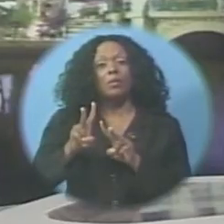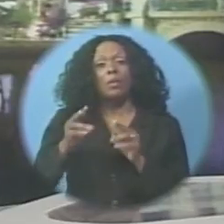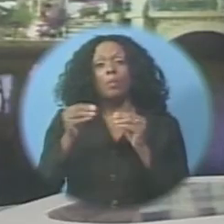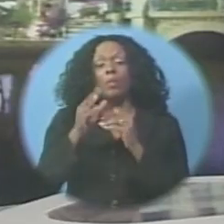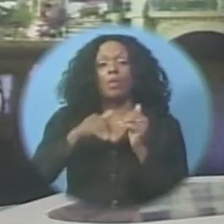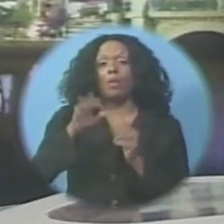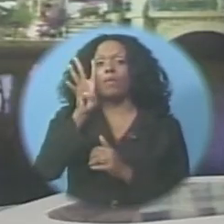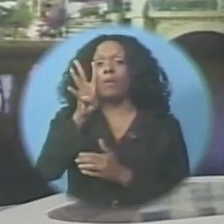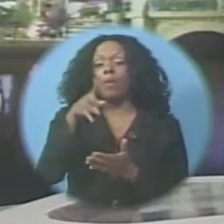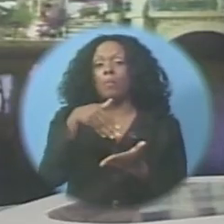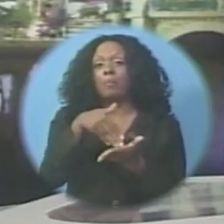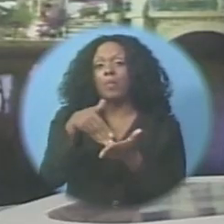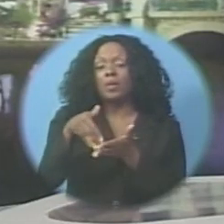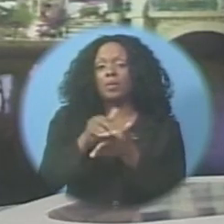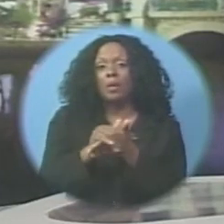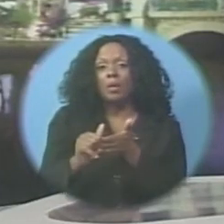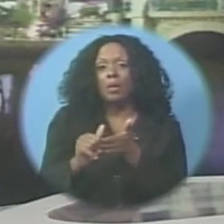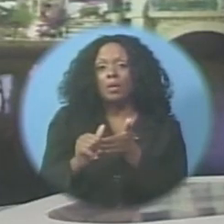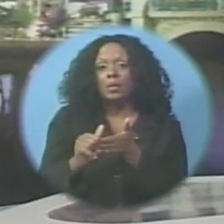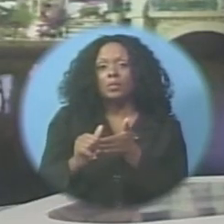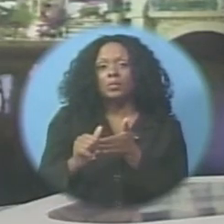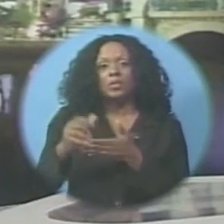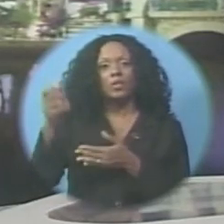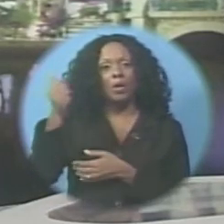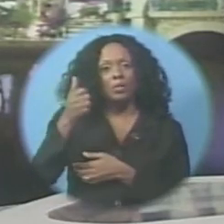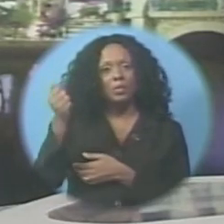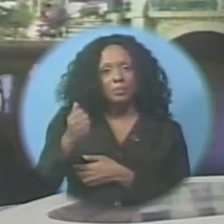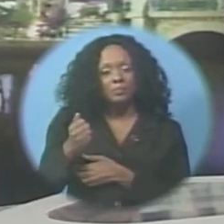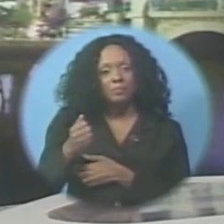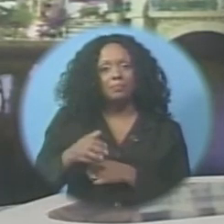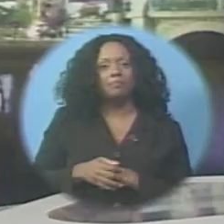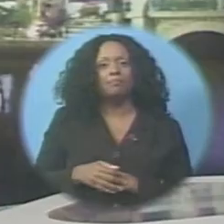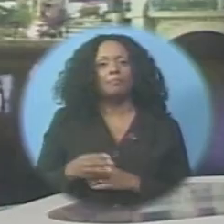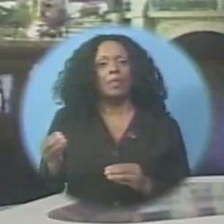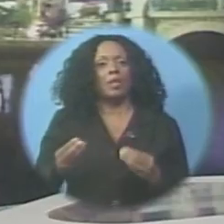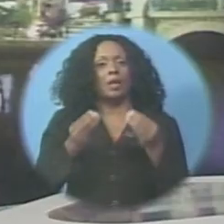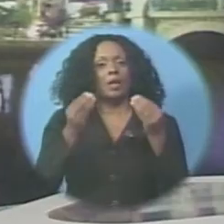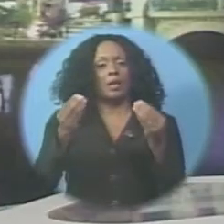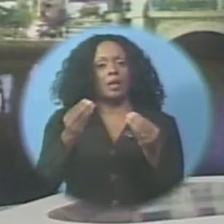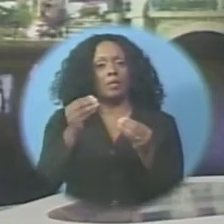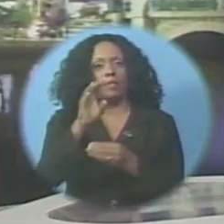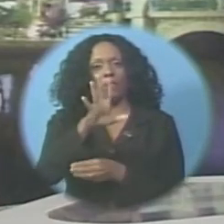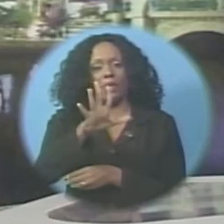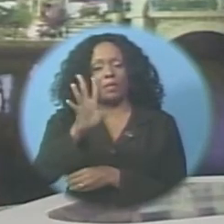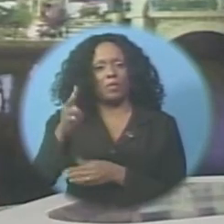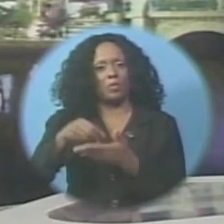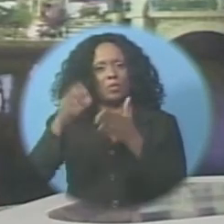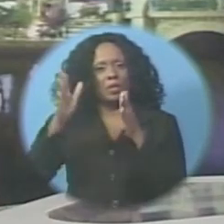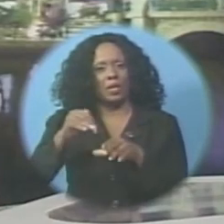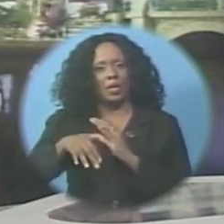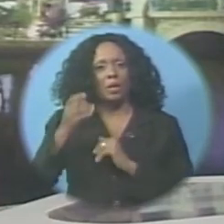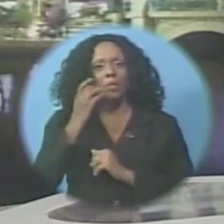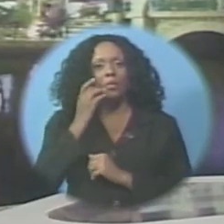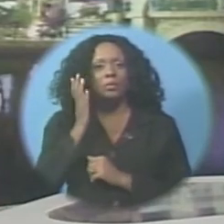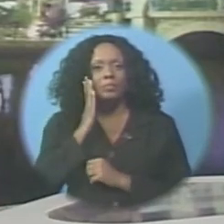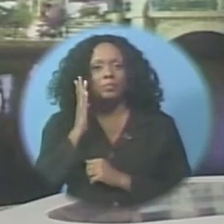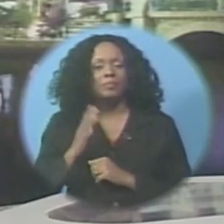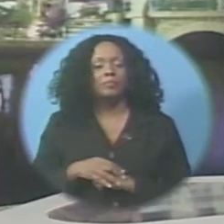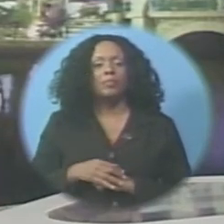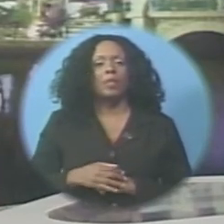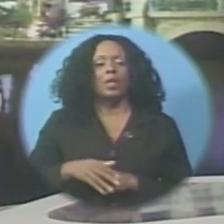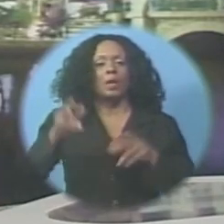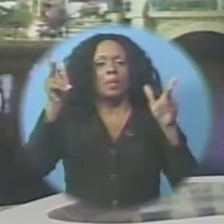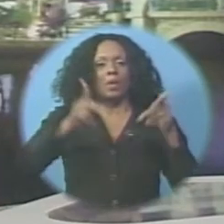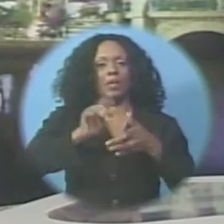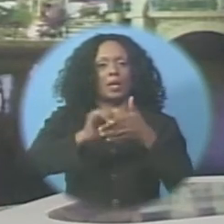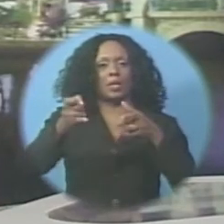scholarships were presented during an awards luncheon at the Knutsford Court Hotel in Kingston. In his address, Gary Barrow, Chief Technology Officer at the